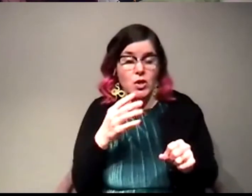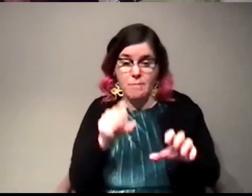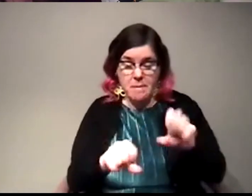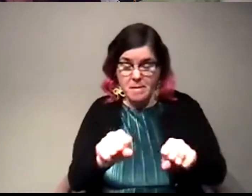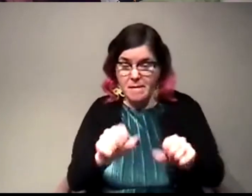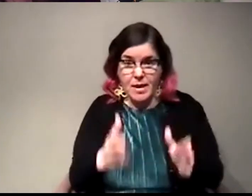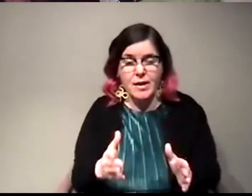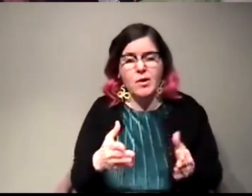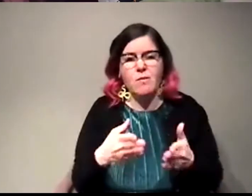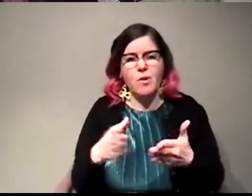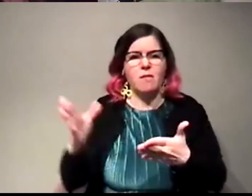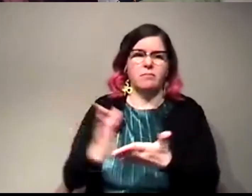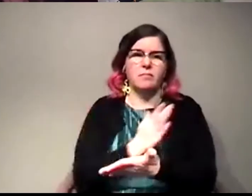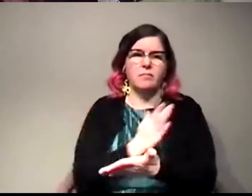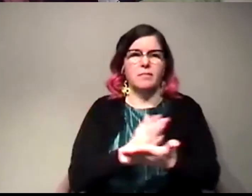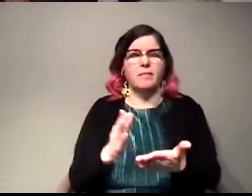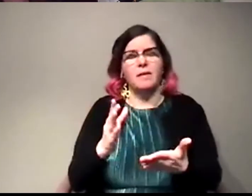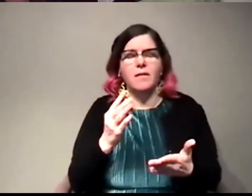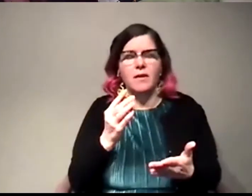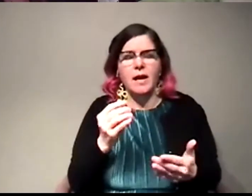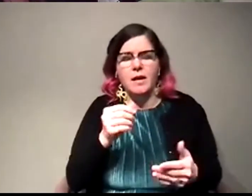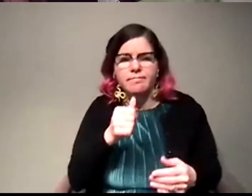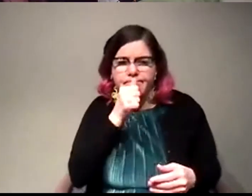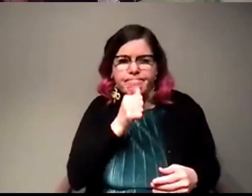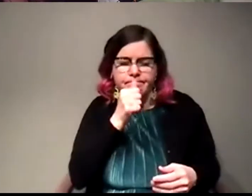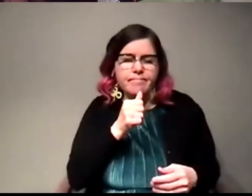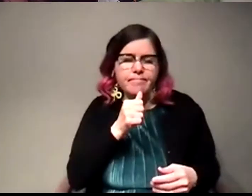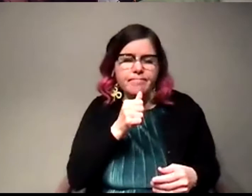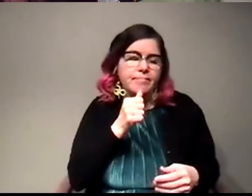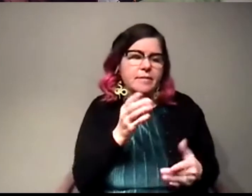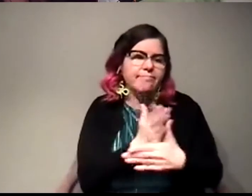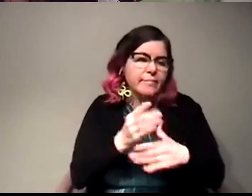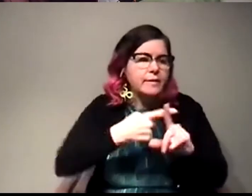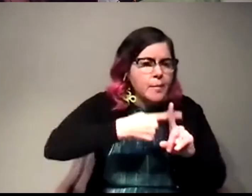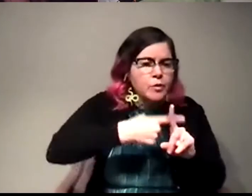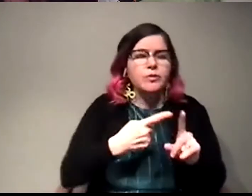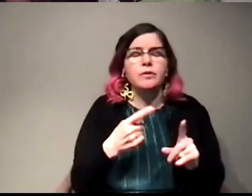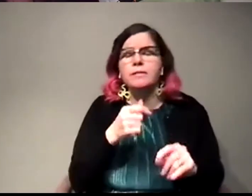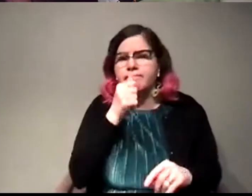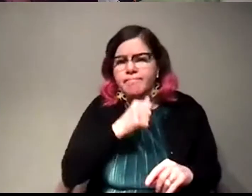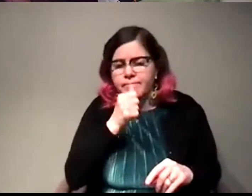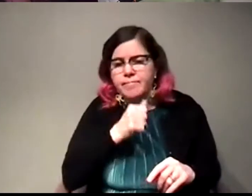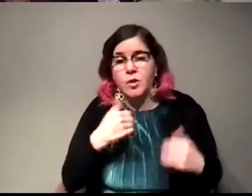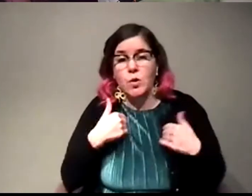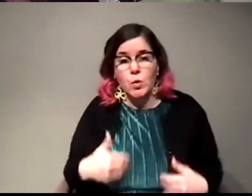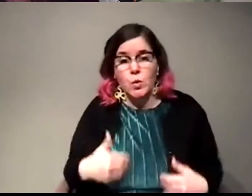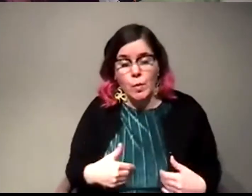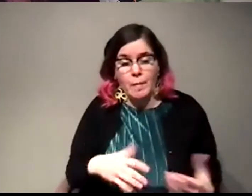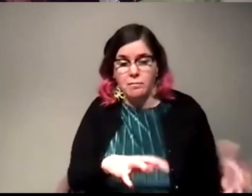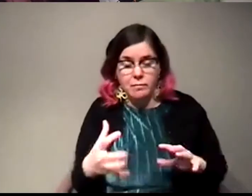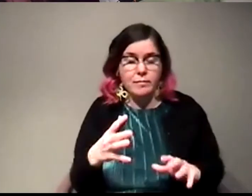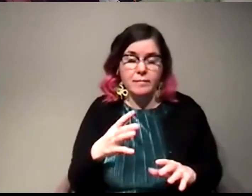of a broad range of habitat tolerance. So, you know, you can tolerate wide variety of temperatures, tolerate human disturbed habitat, stuff like